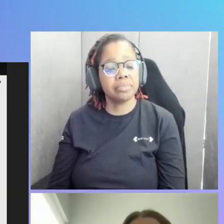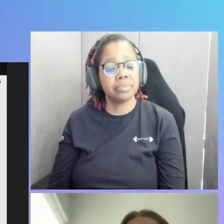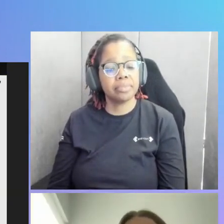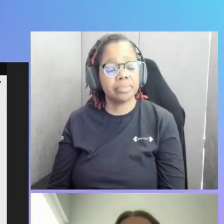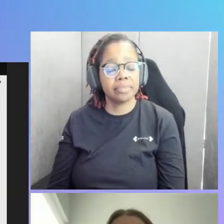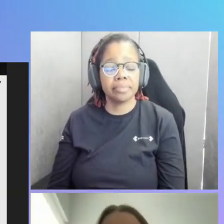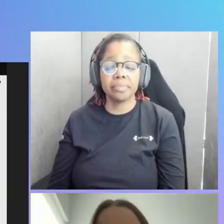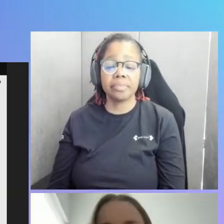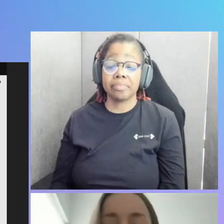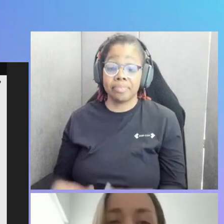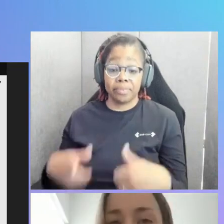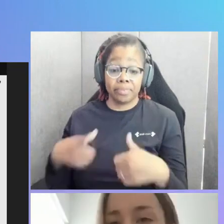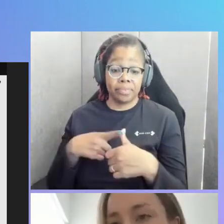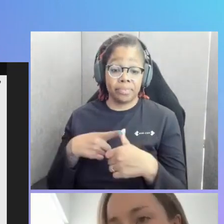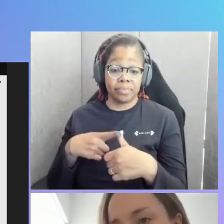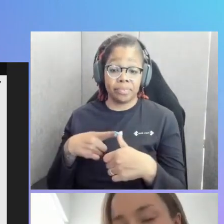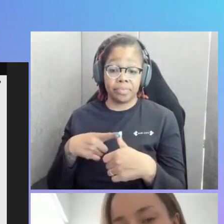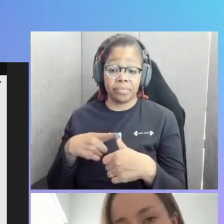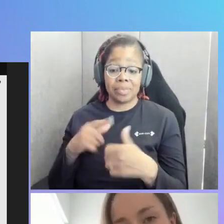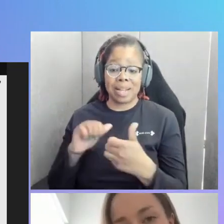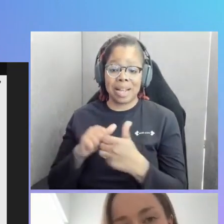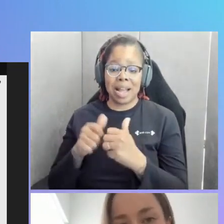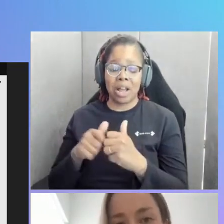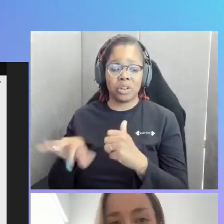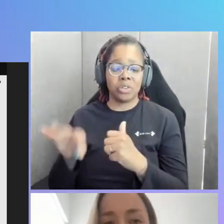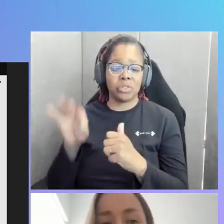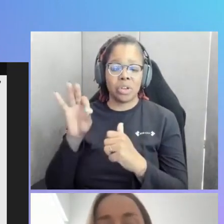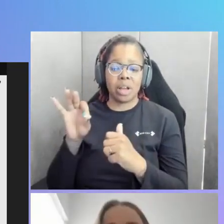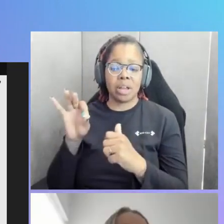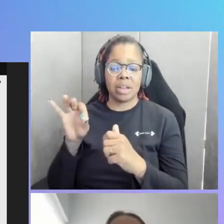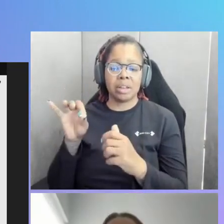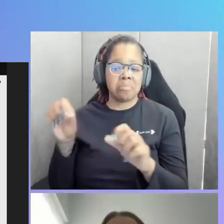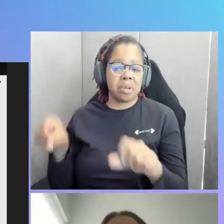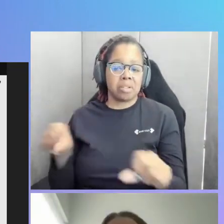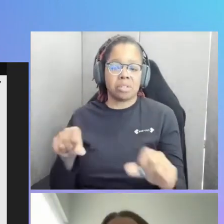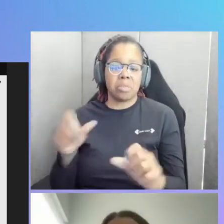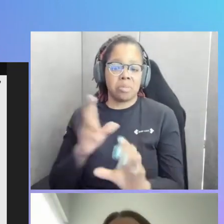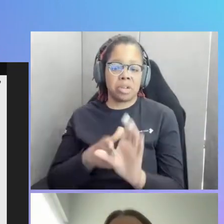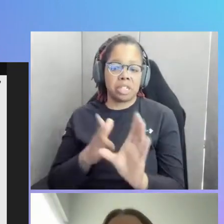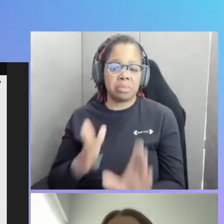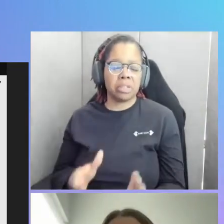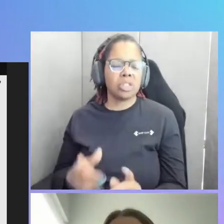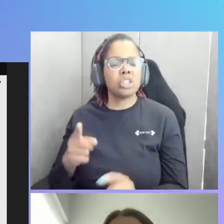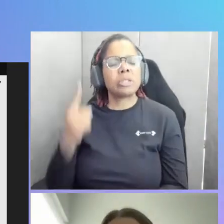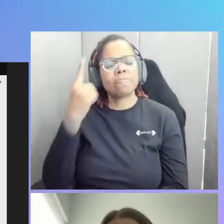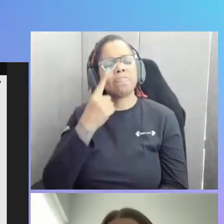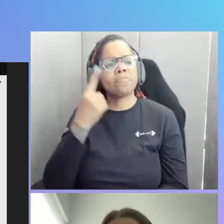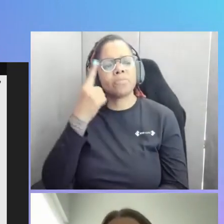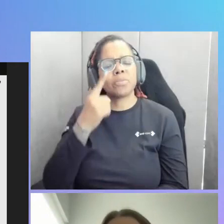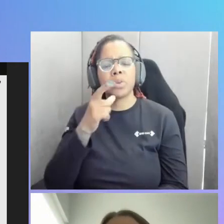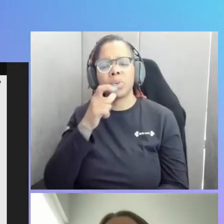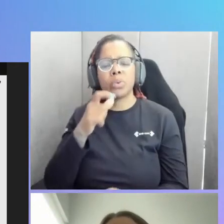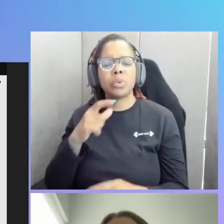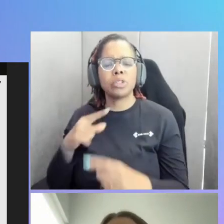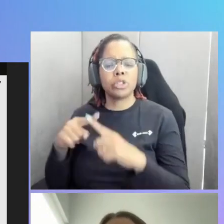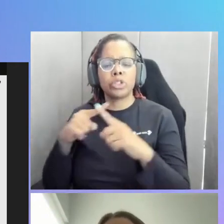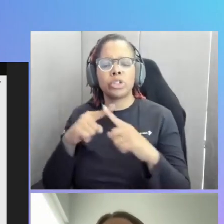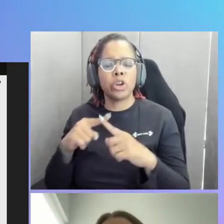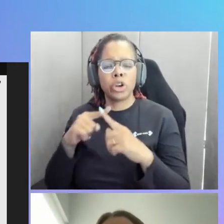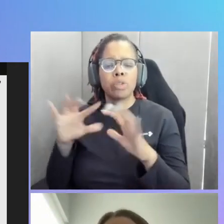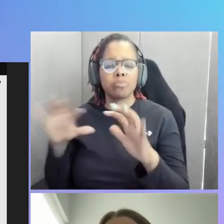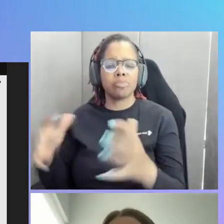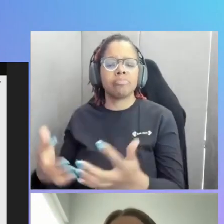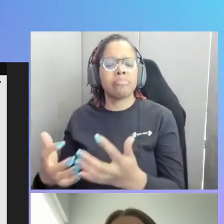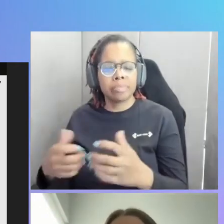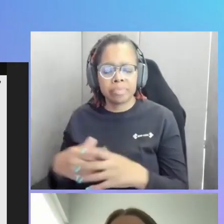So first, how do you find prospective participants? You're going to want to think about your target demographic. So for